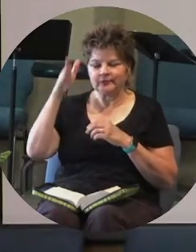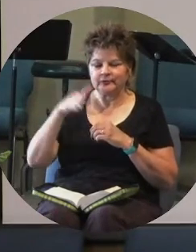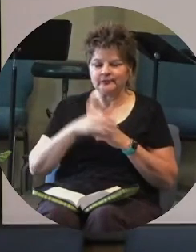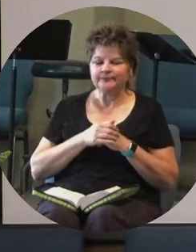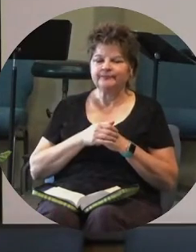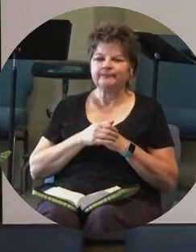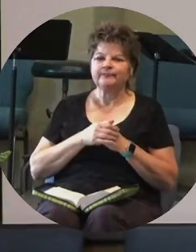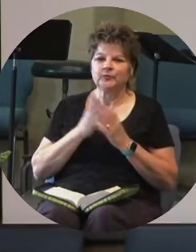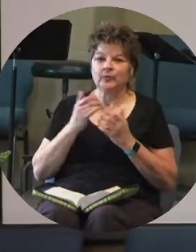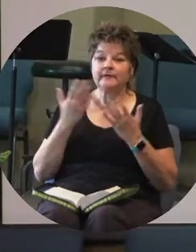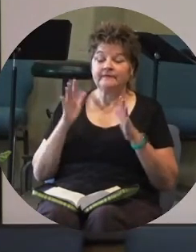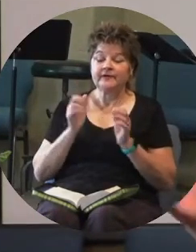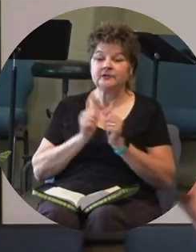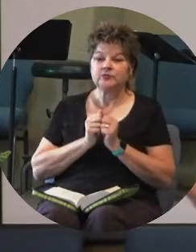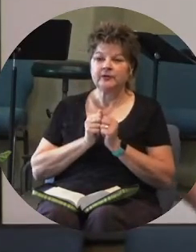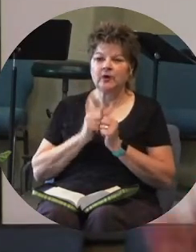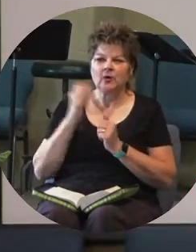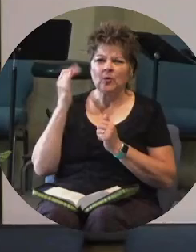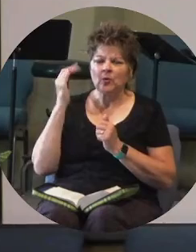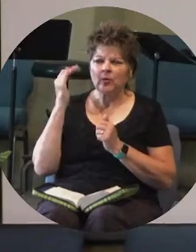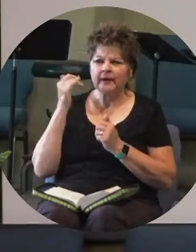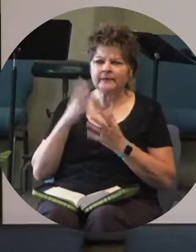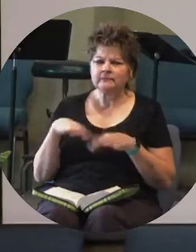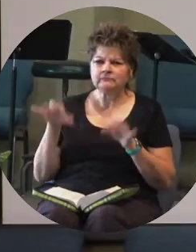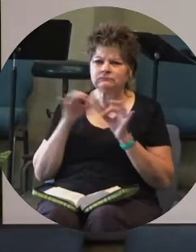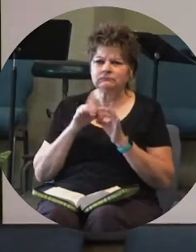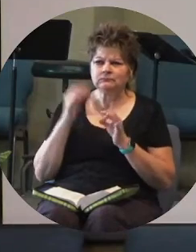this. Why did it matter?